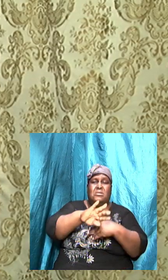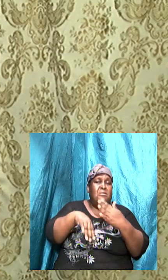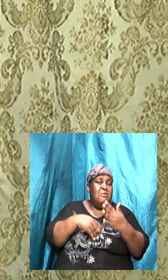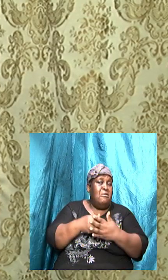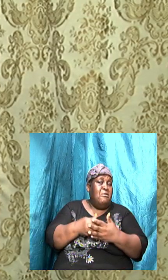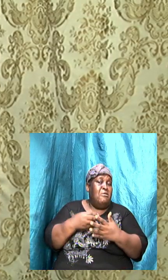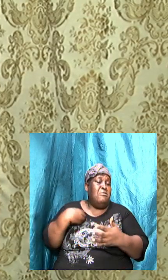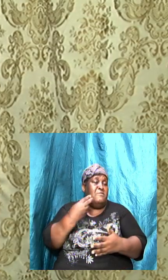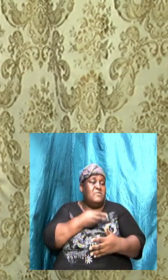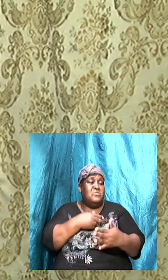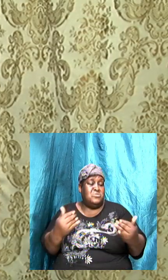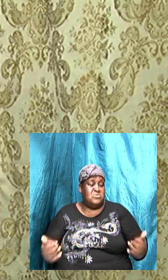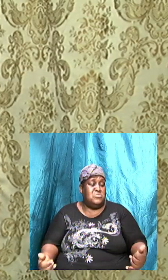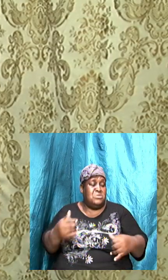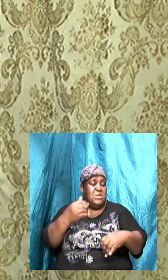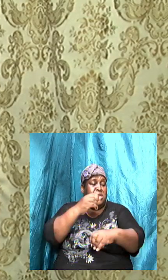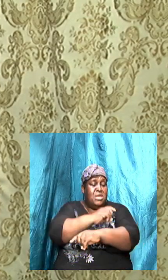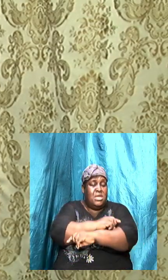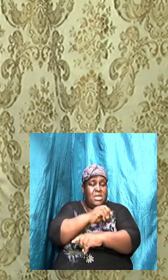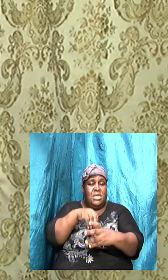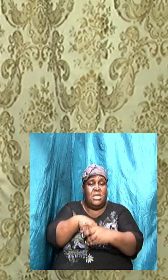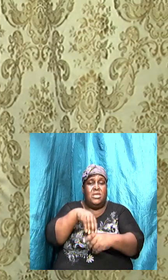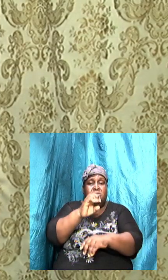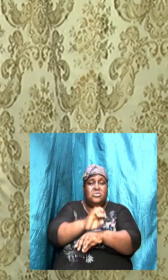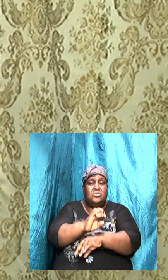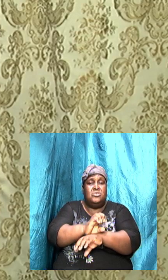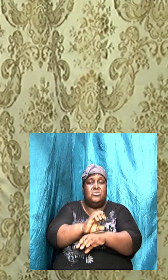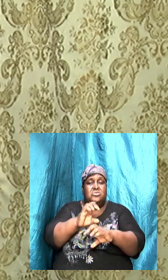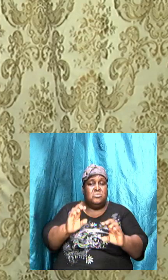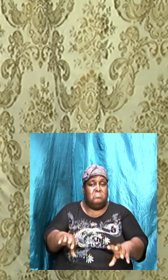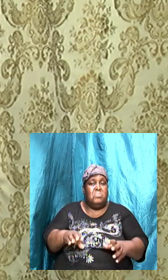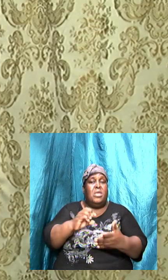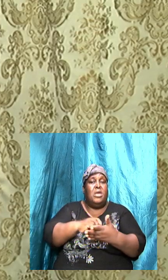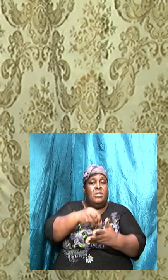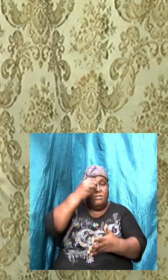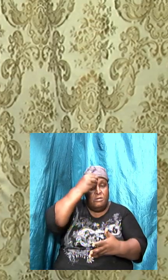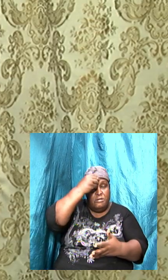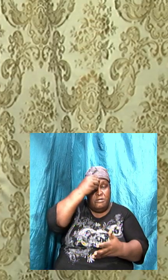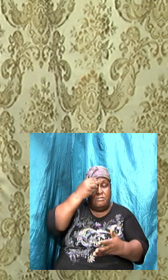today in the church can learn from. And we